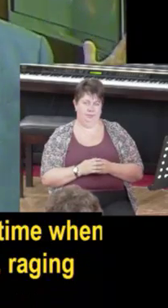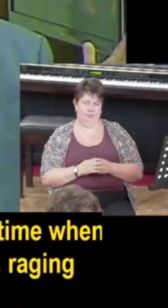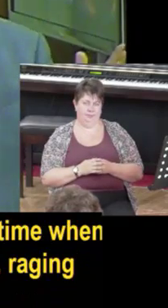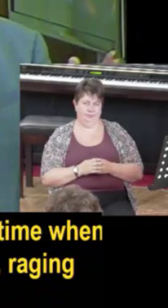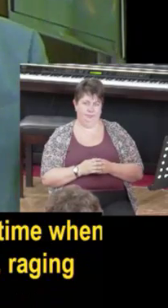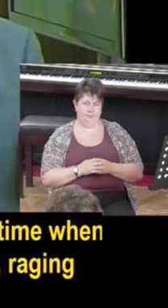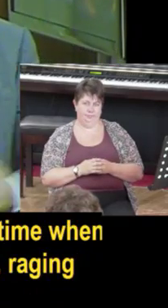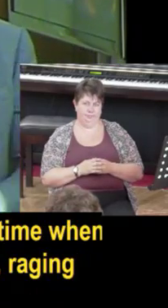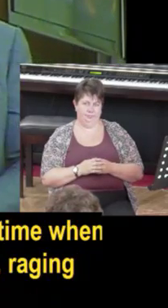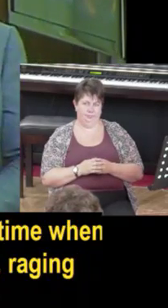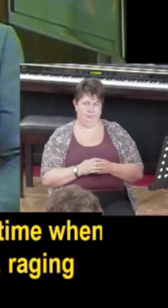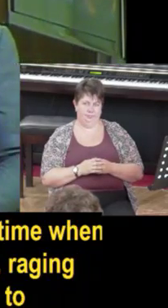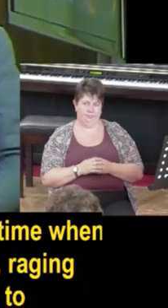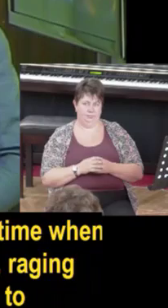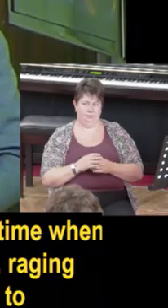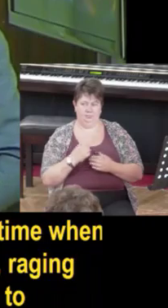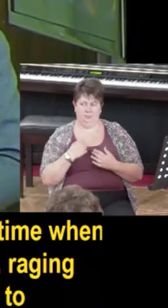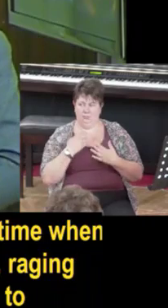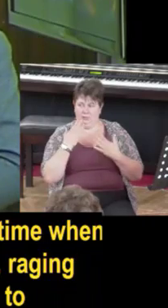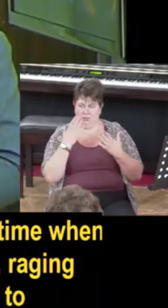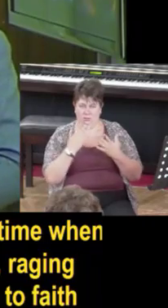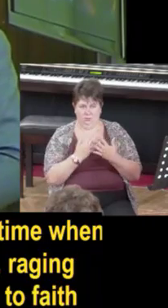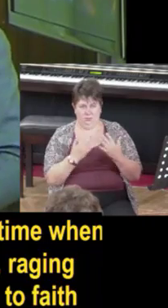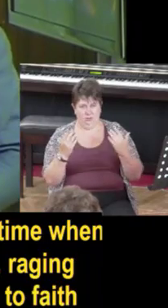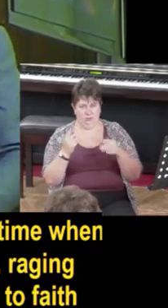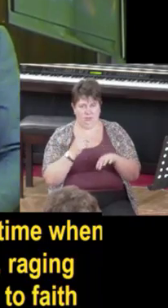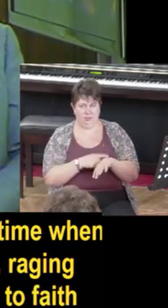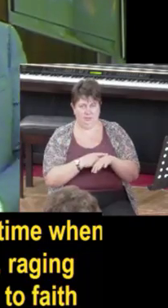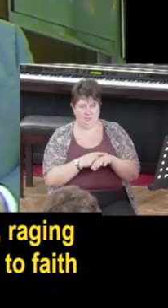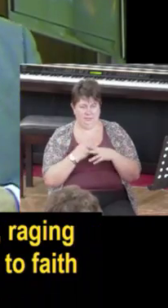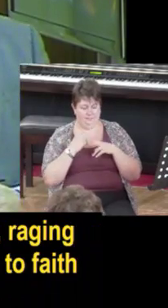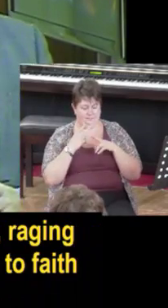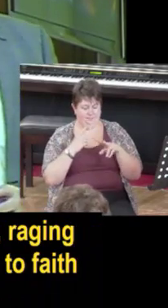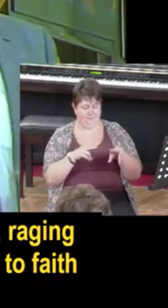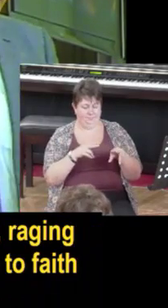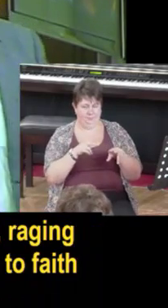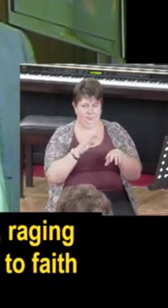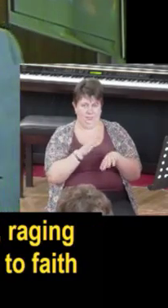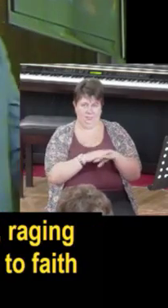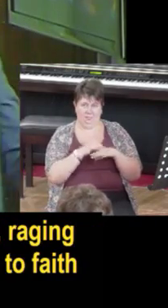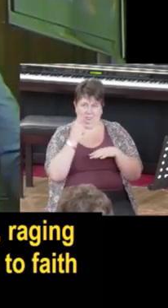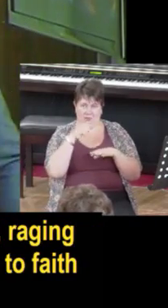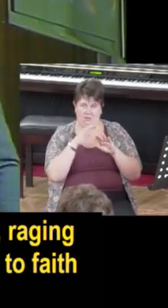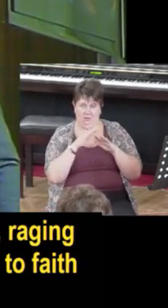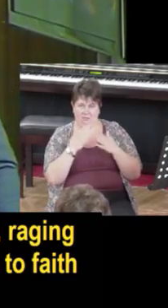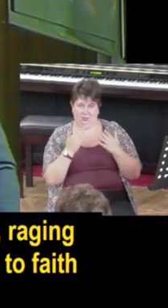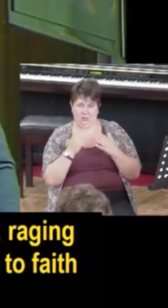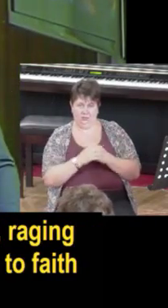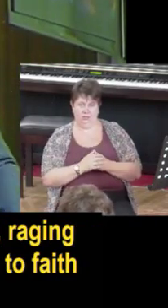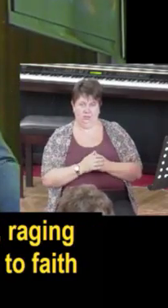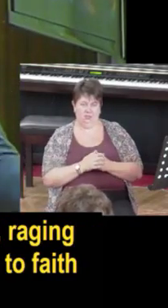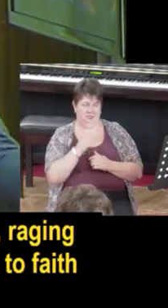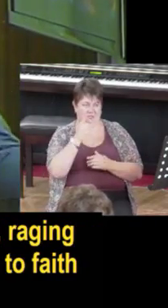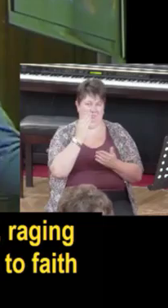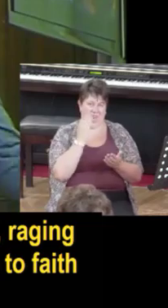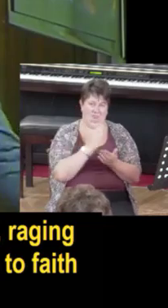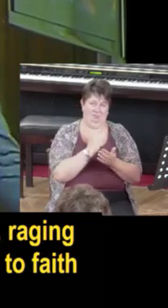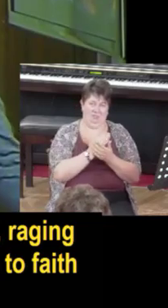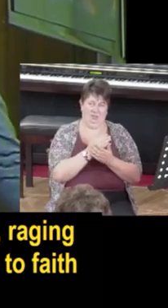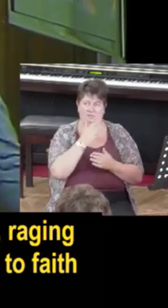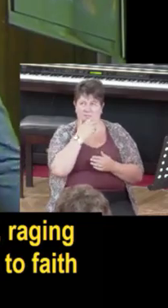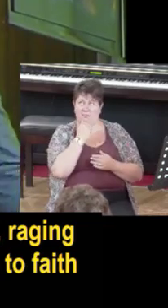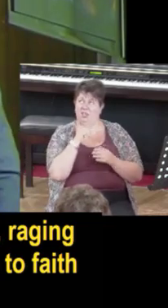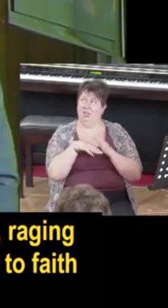sky. I don't know how many times that's appeared in my social media, that particular phrase, or you believe in an invisible guy in the